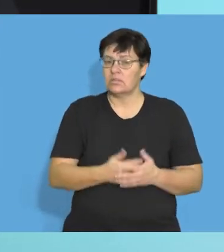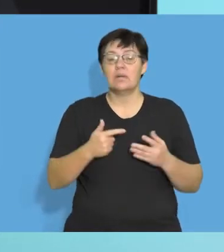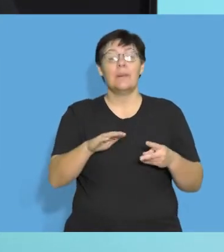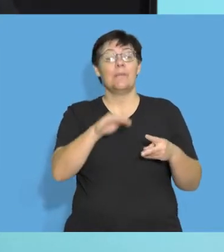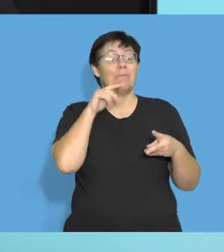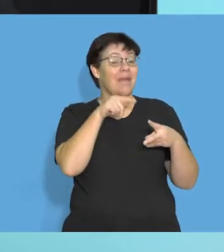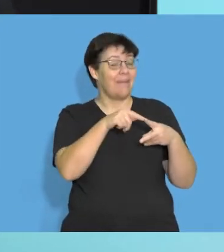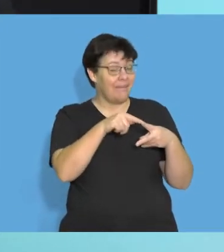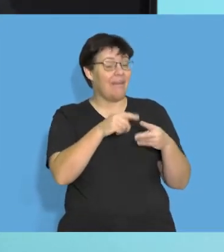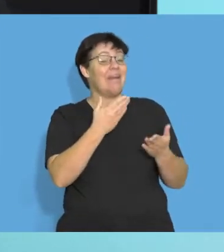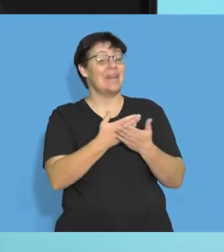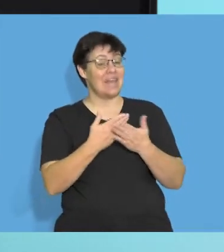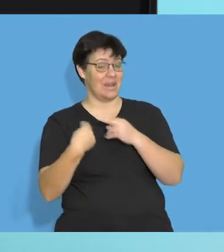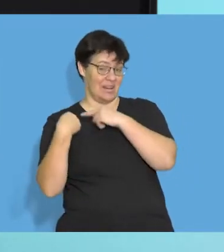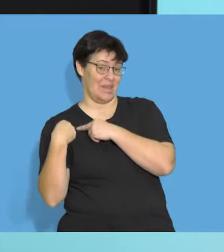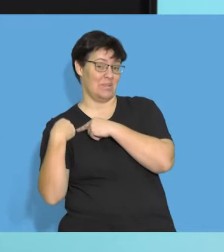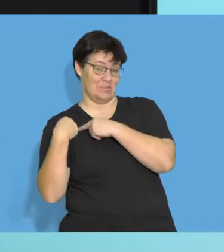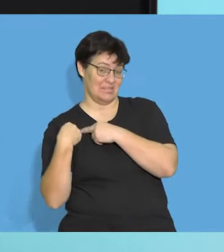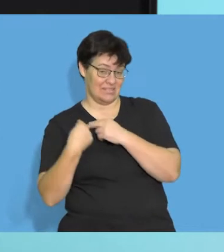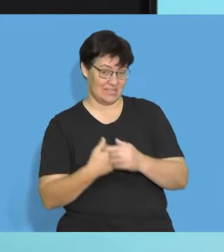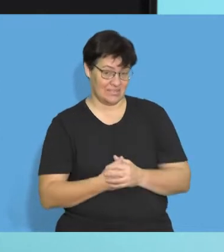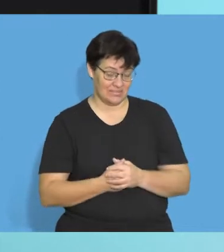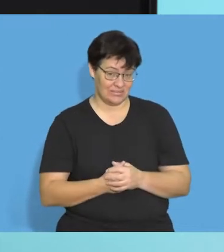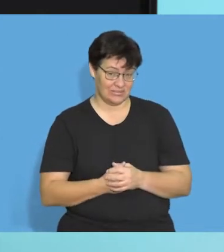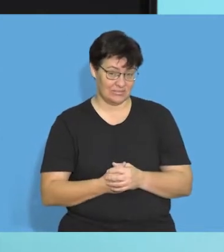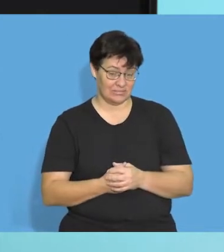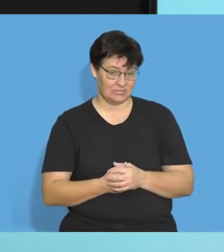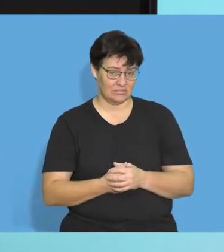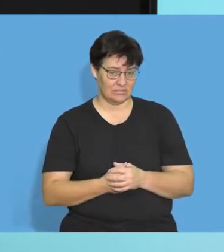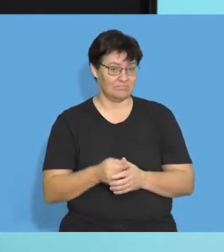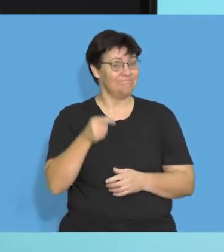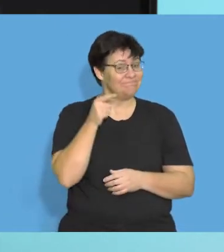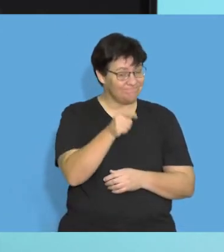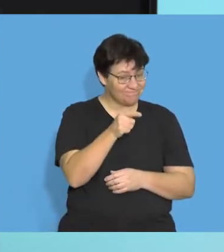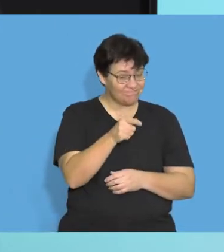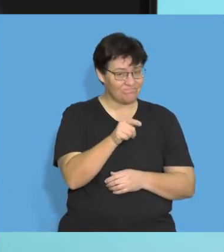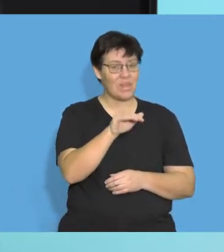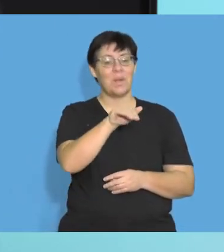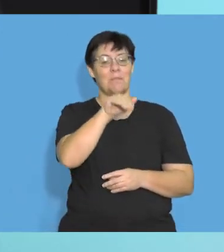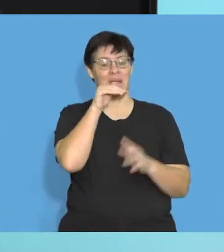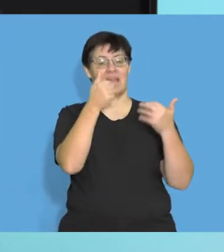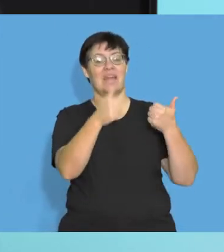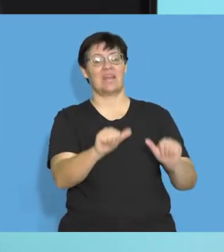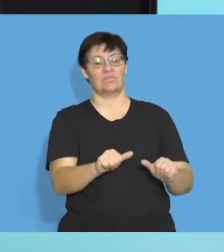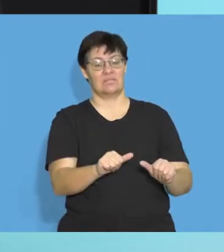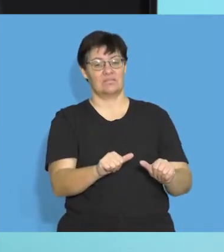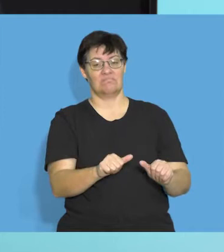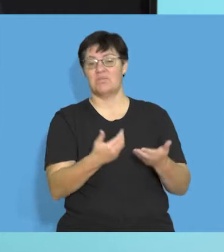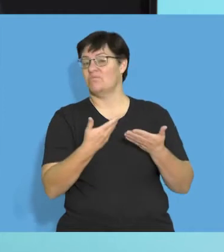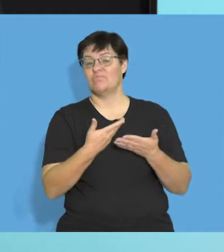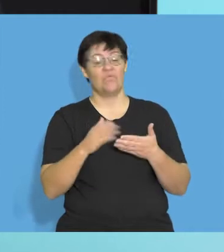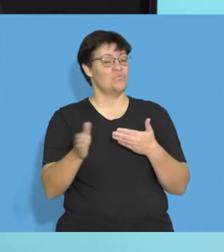Bank can also be a liability. In that case, your bank account will no longer